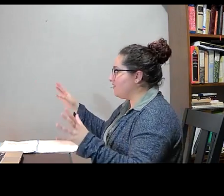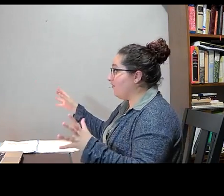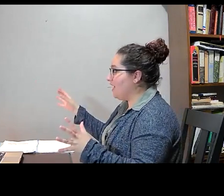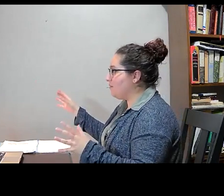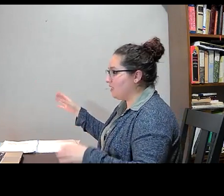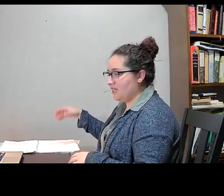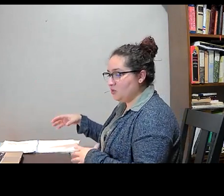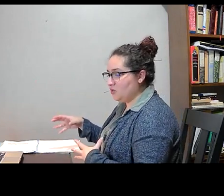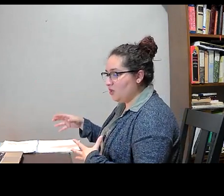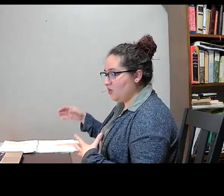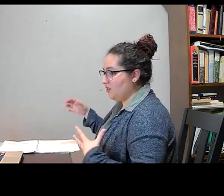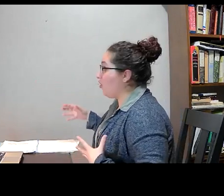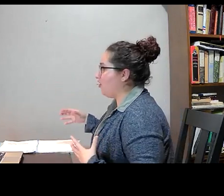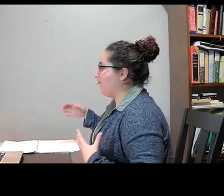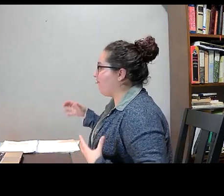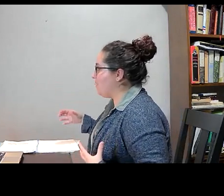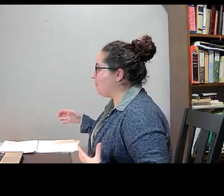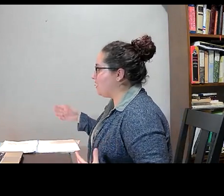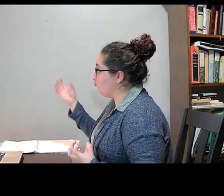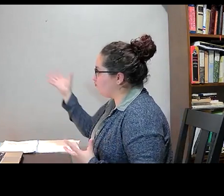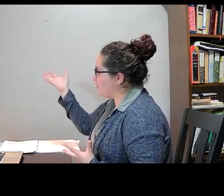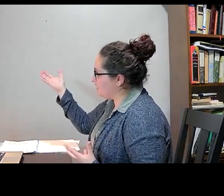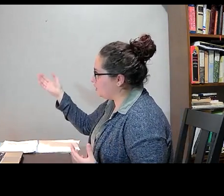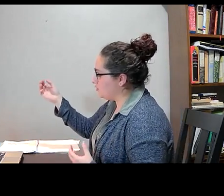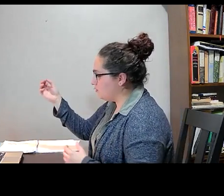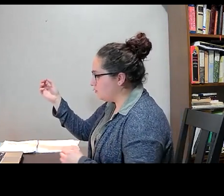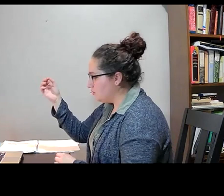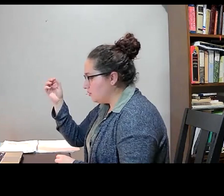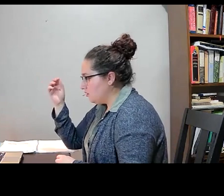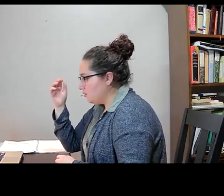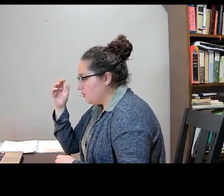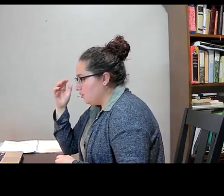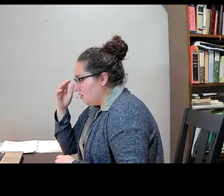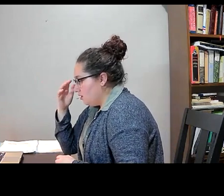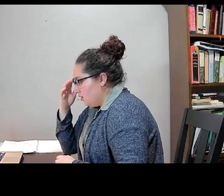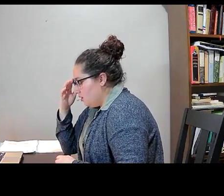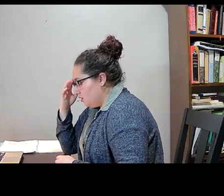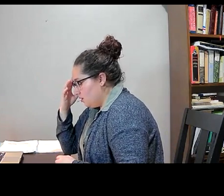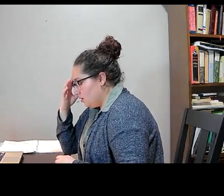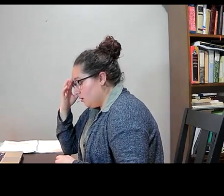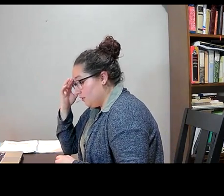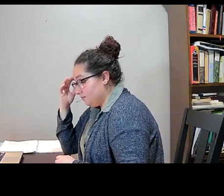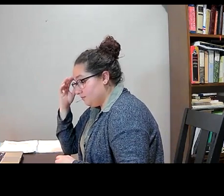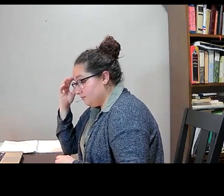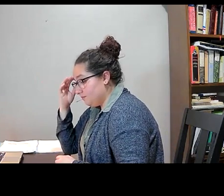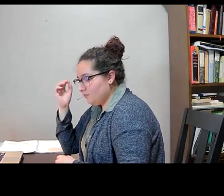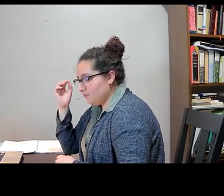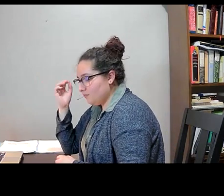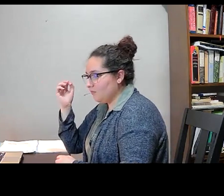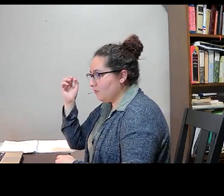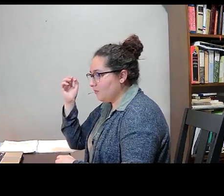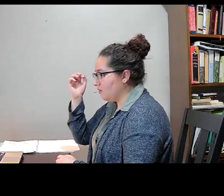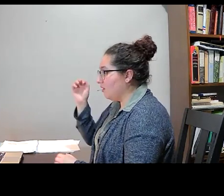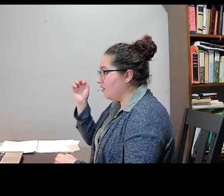of this family, and you don't hurt family, Rachel. Treat your employees like family. It's the right thing to do, she'd